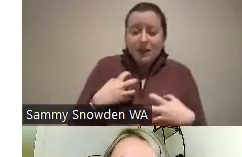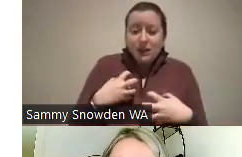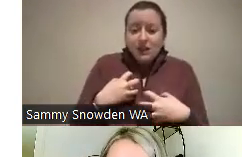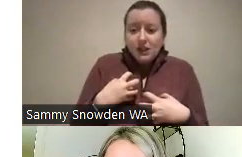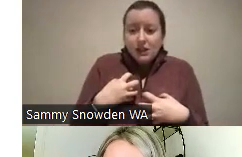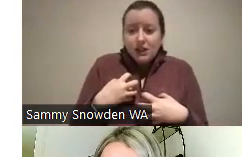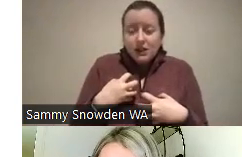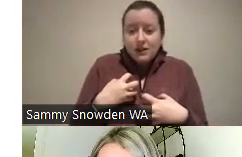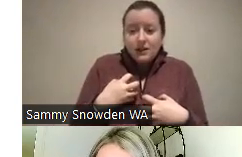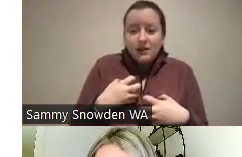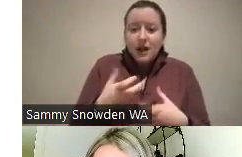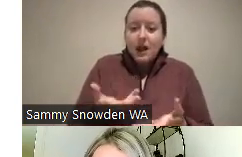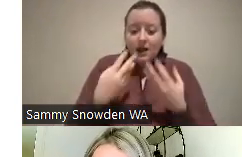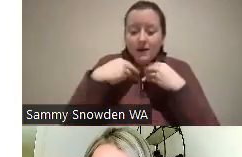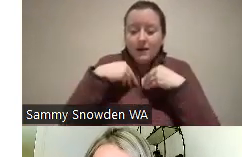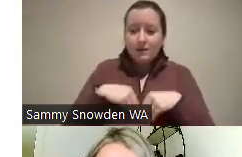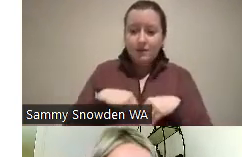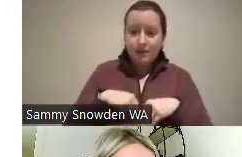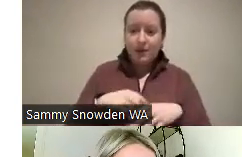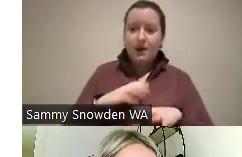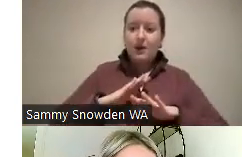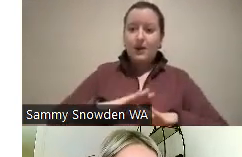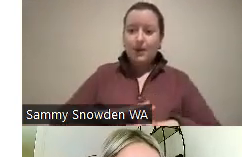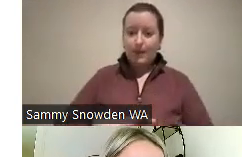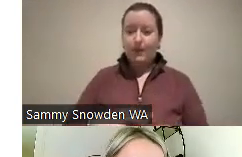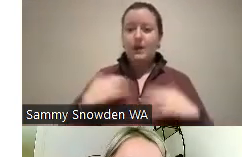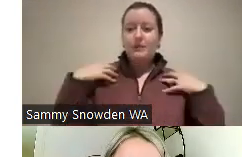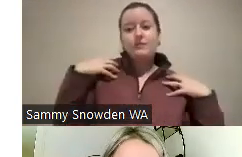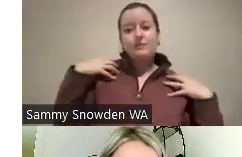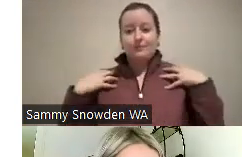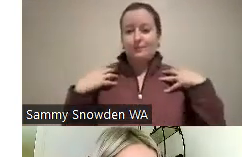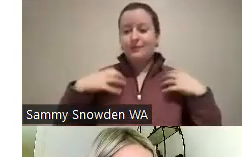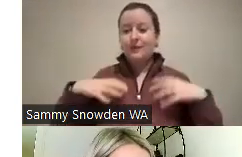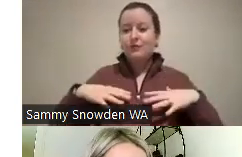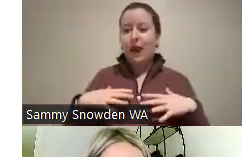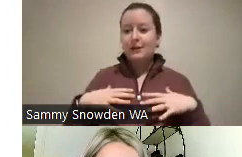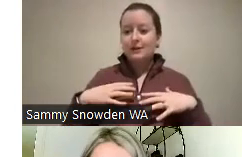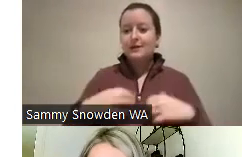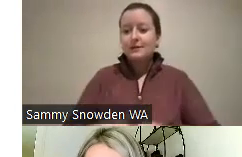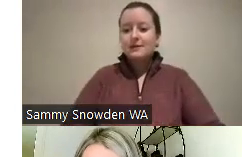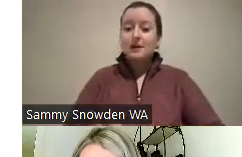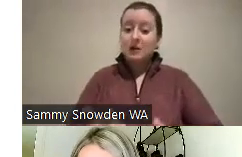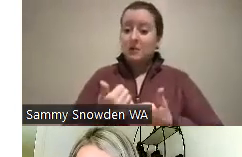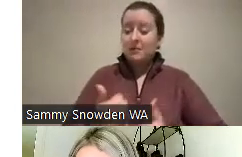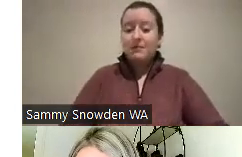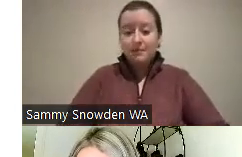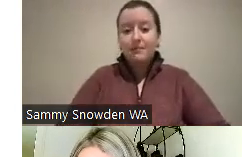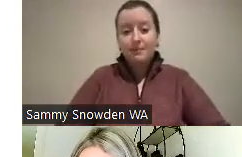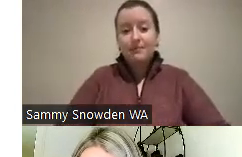topically to the back area. It's already diluted, so it's quite a good one with fractionated coconut oil. You can use it straight